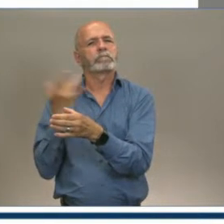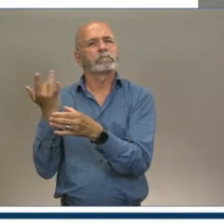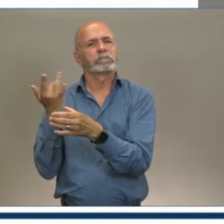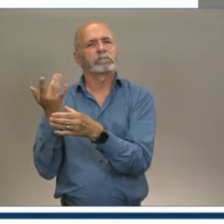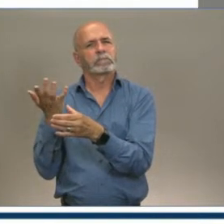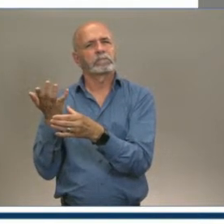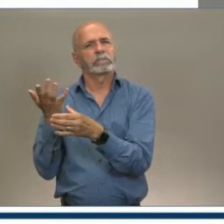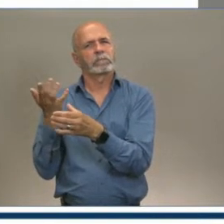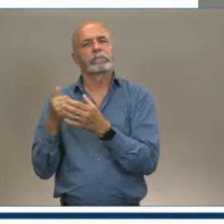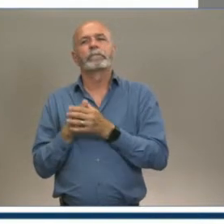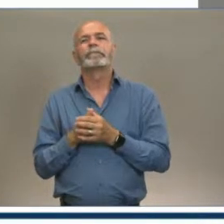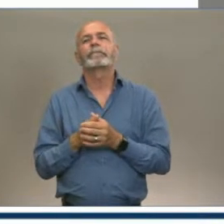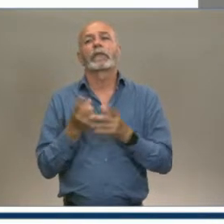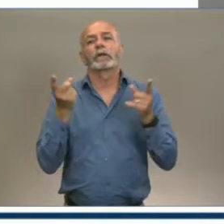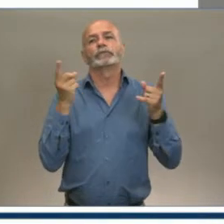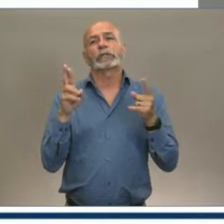about